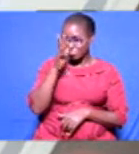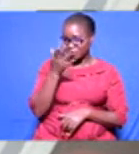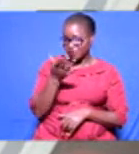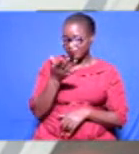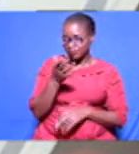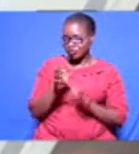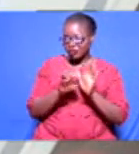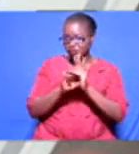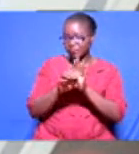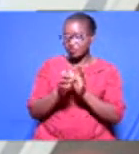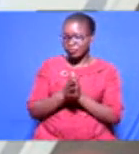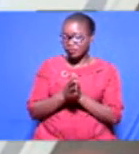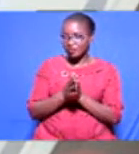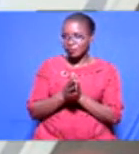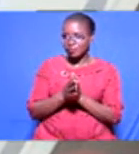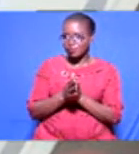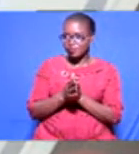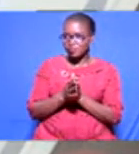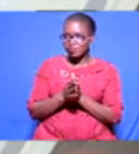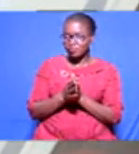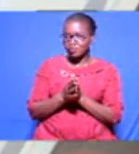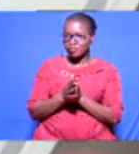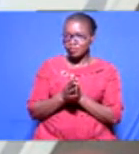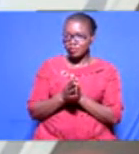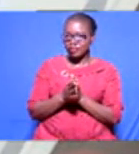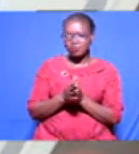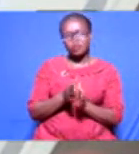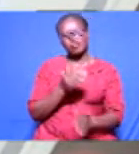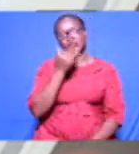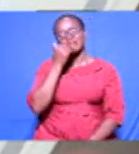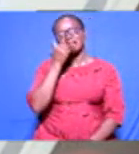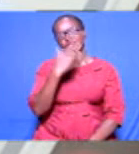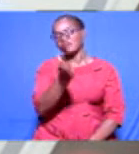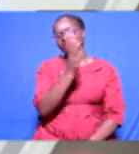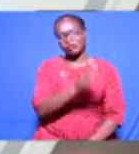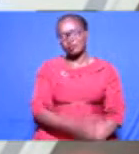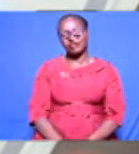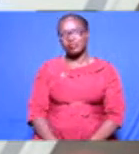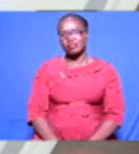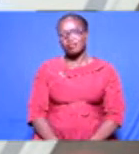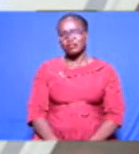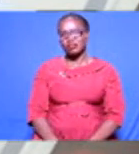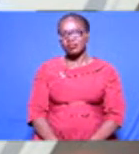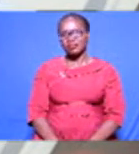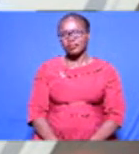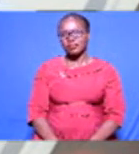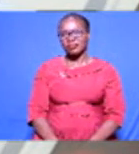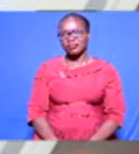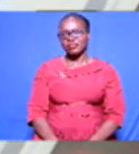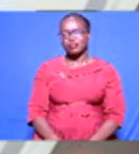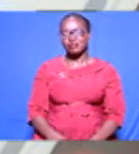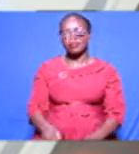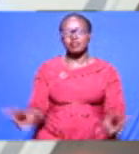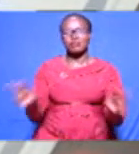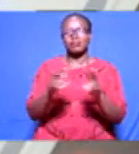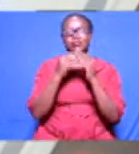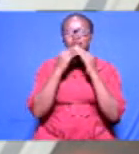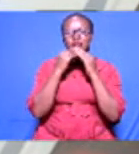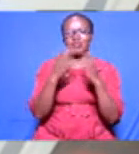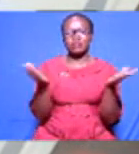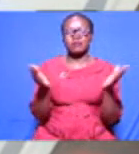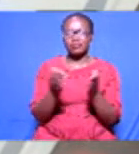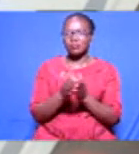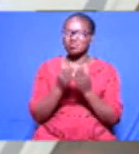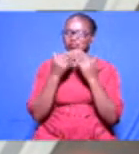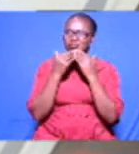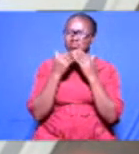examples, open quote, wewe ni bure kabisa. Mm-hmm. Auna mahana wewe. Pure kabisa